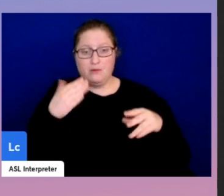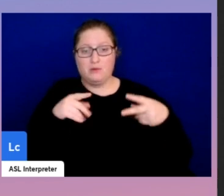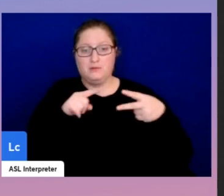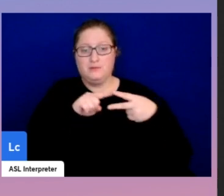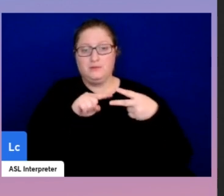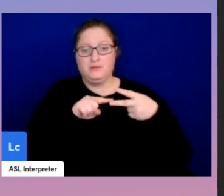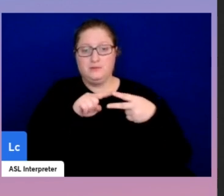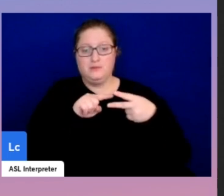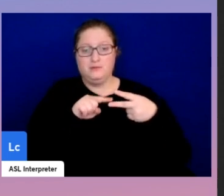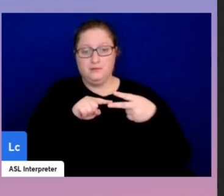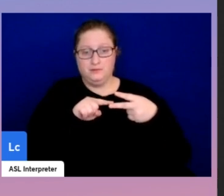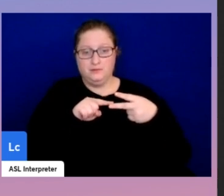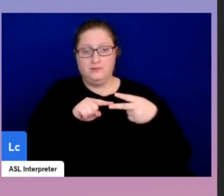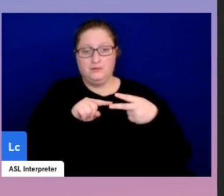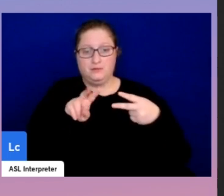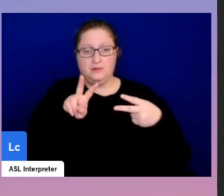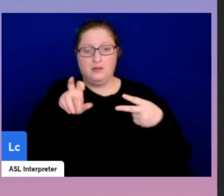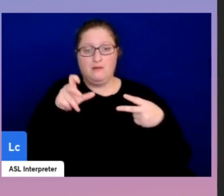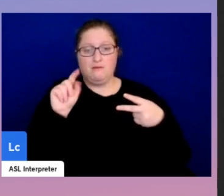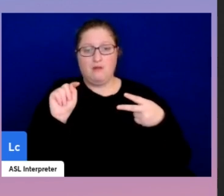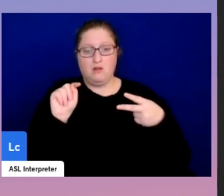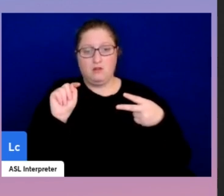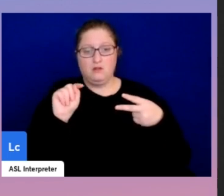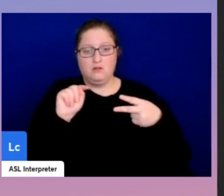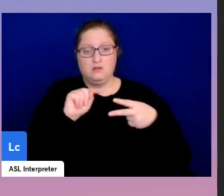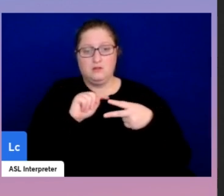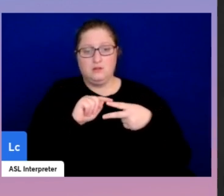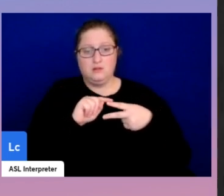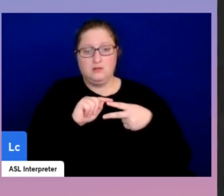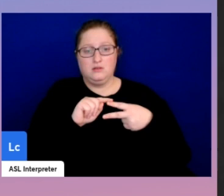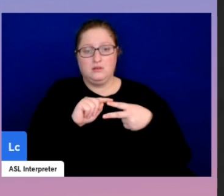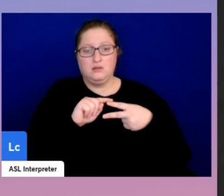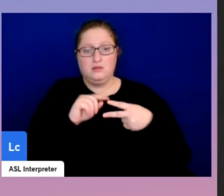here, where we're calling a Vault class,